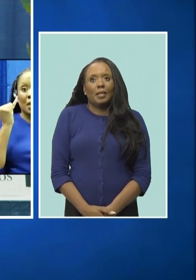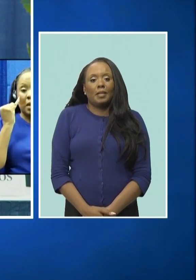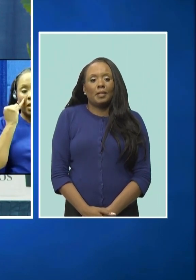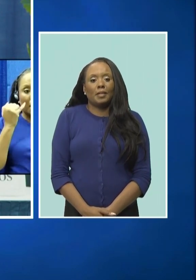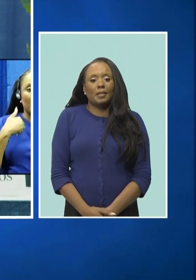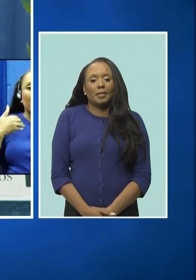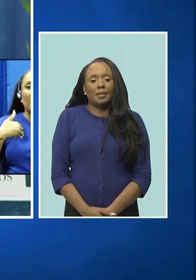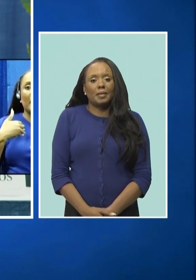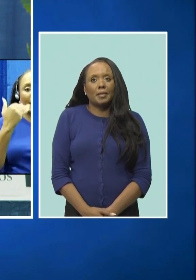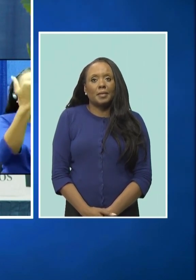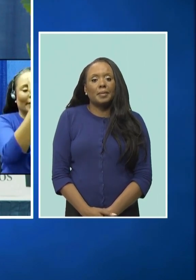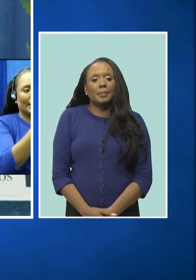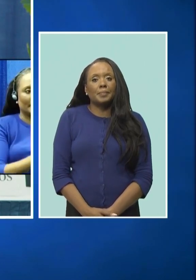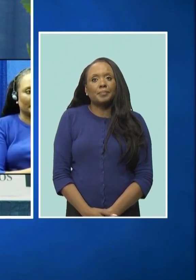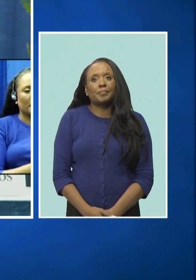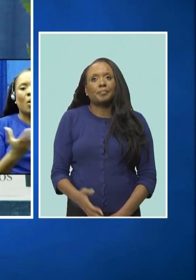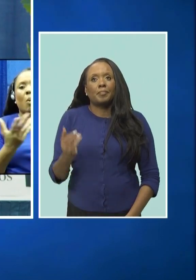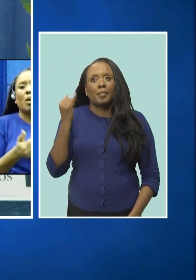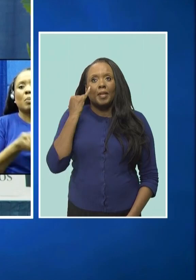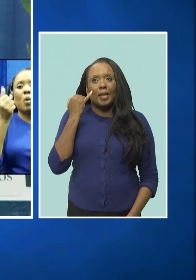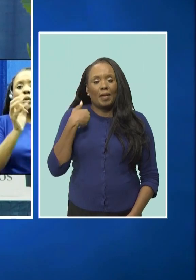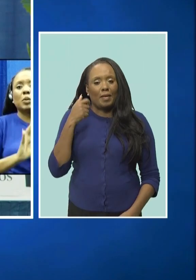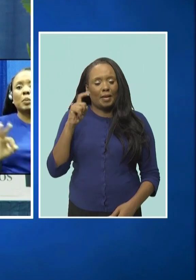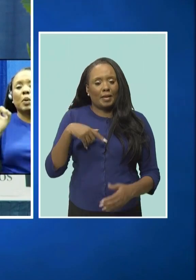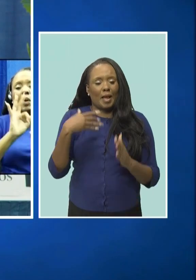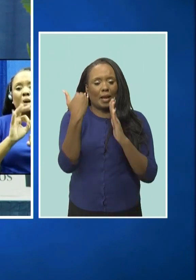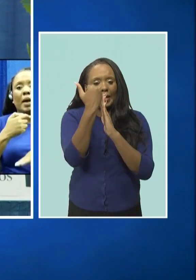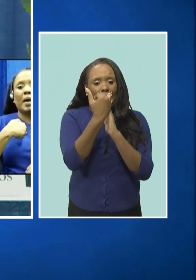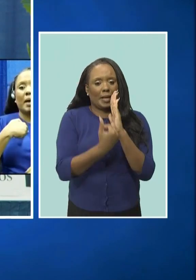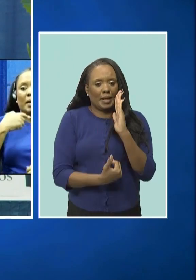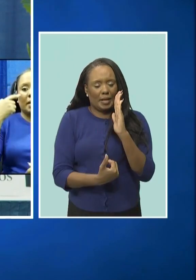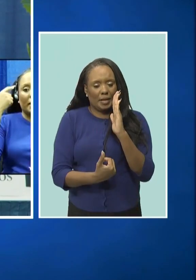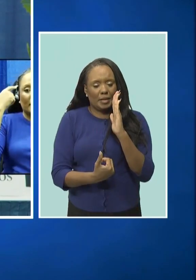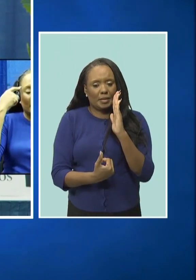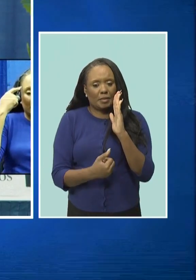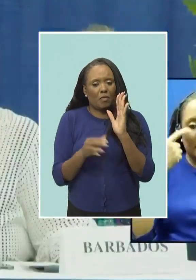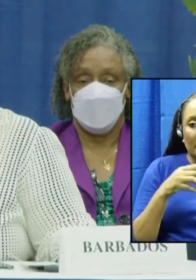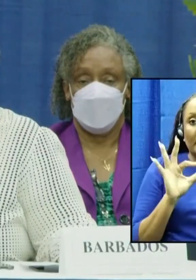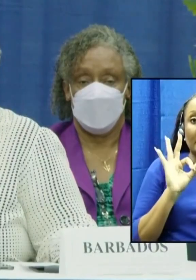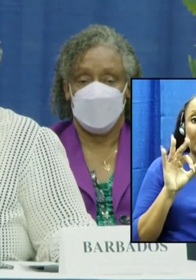to 10, where this falls at 9.9,